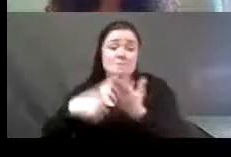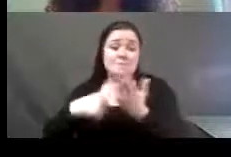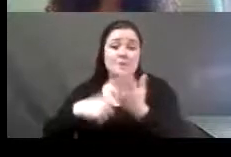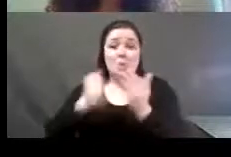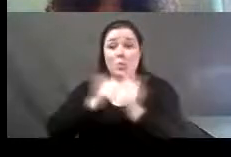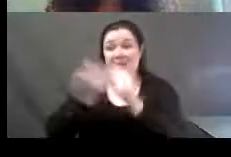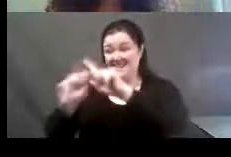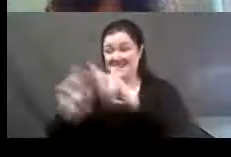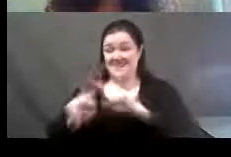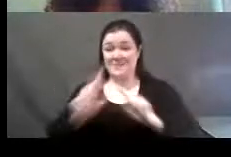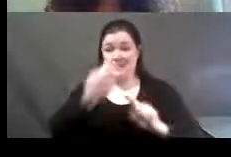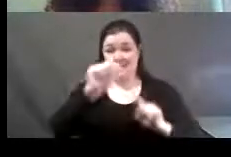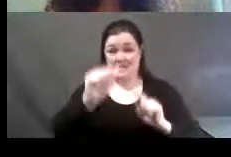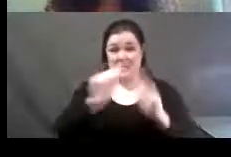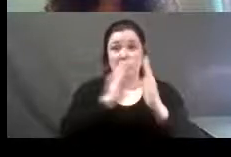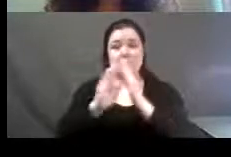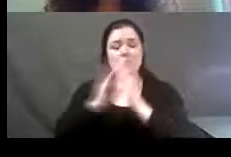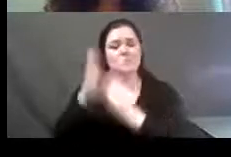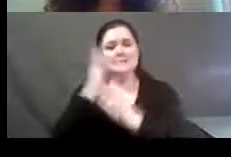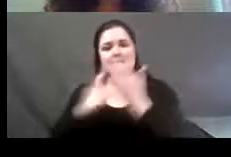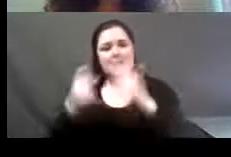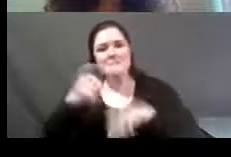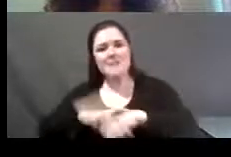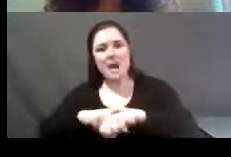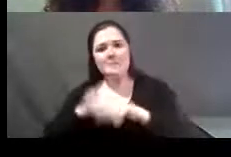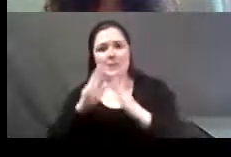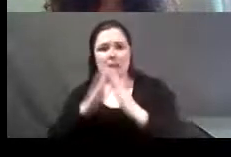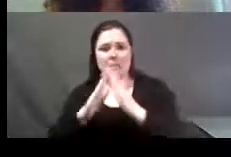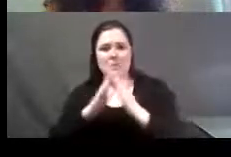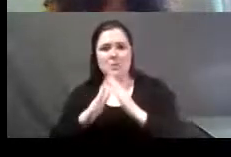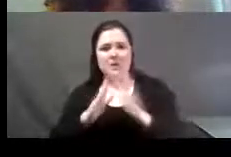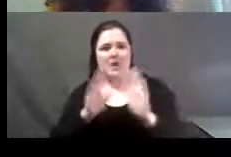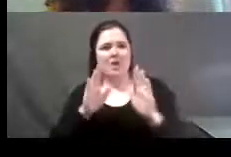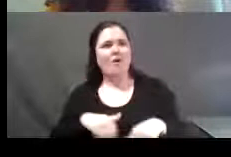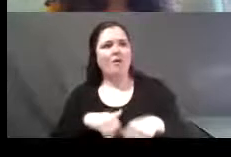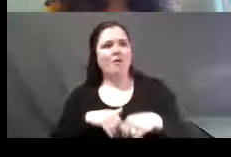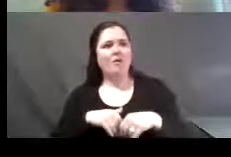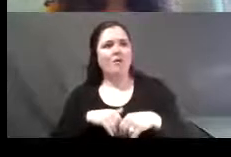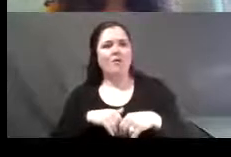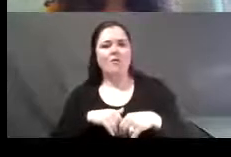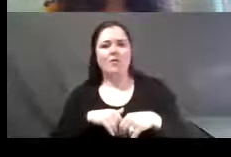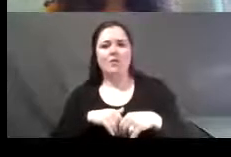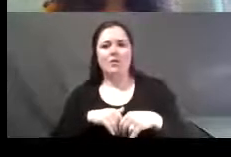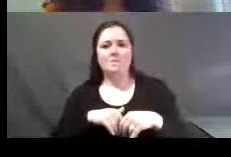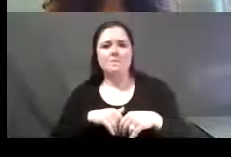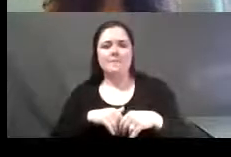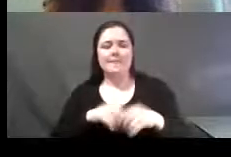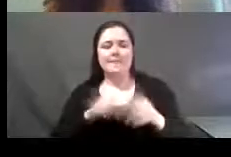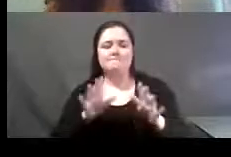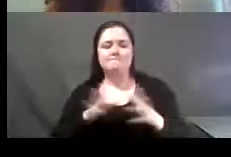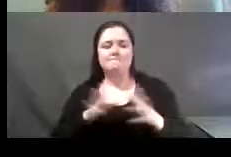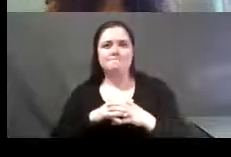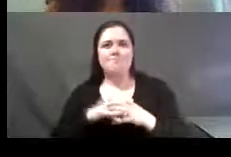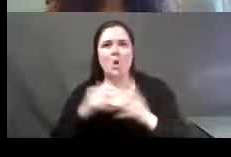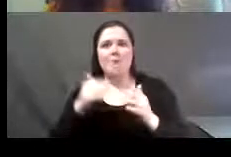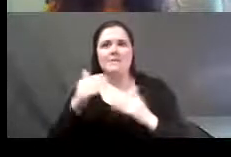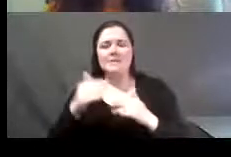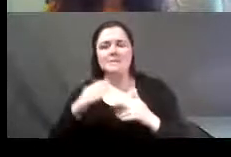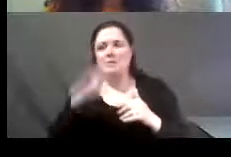disability communities, sometimes the community won't come if they just, because a lot of times the assumption